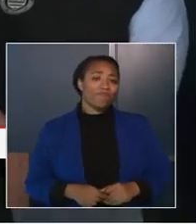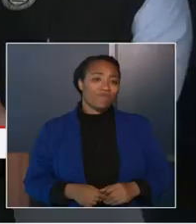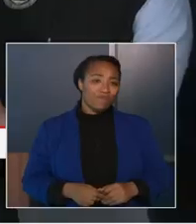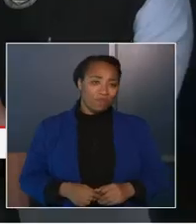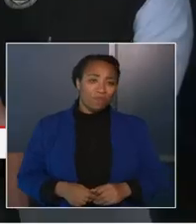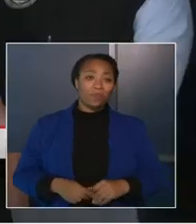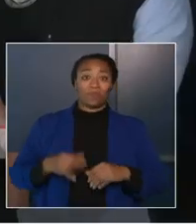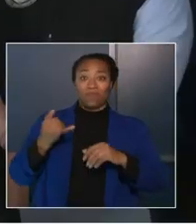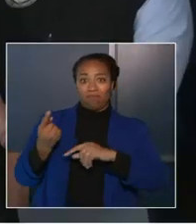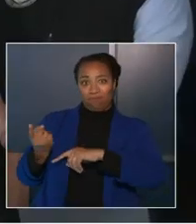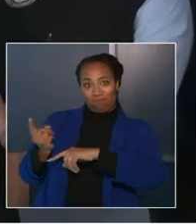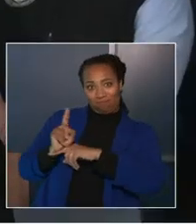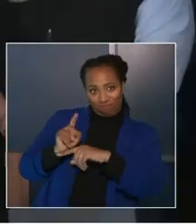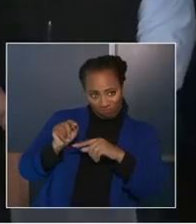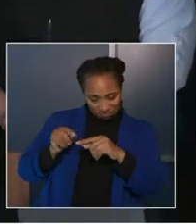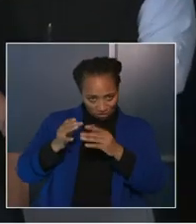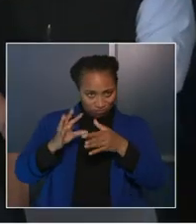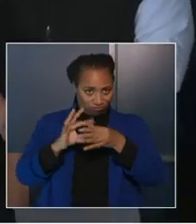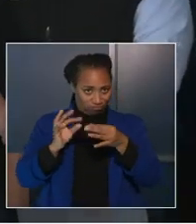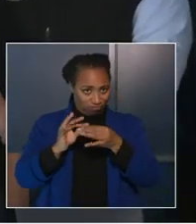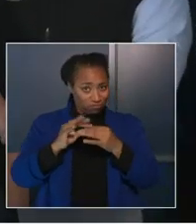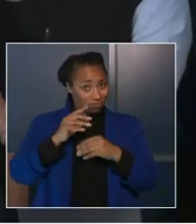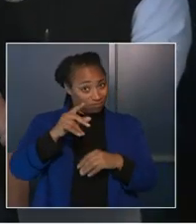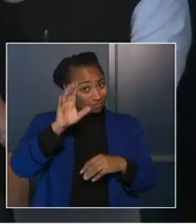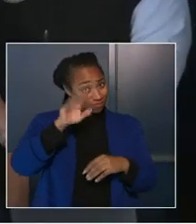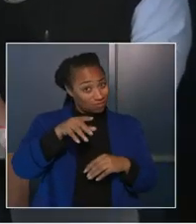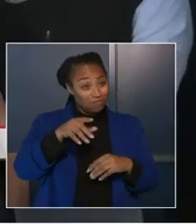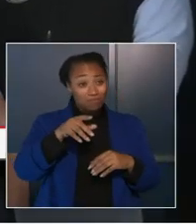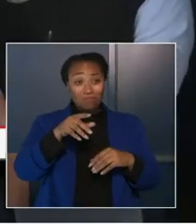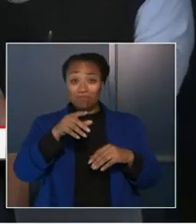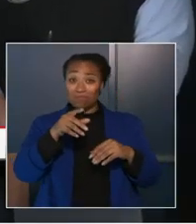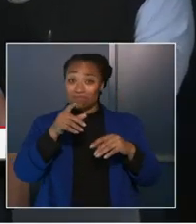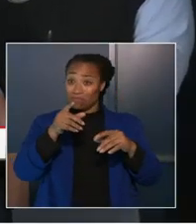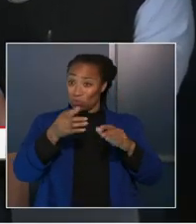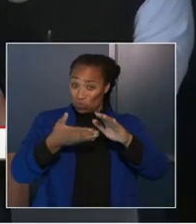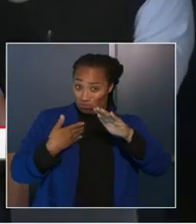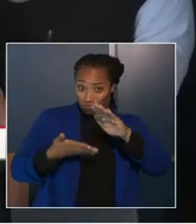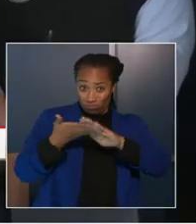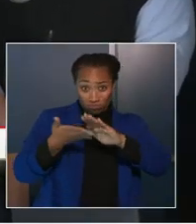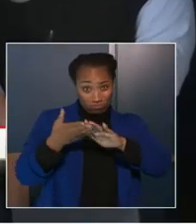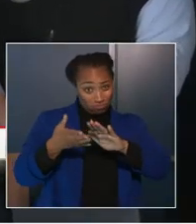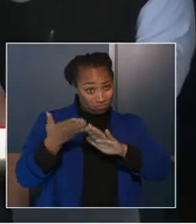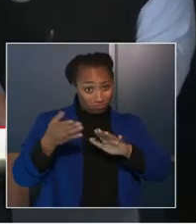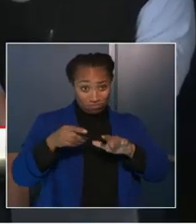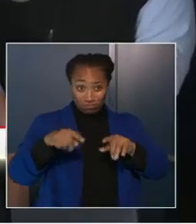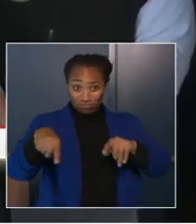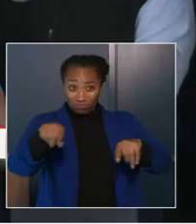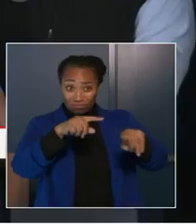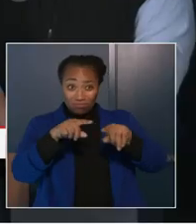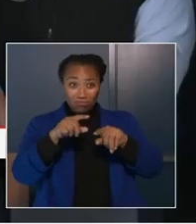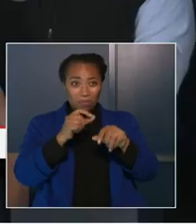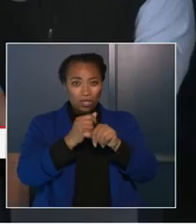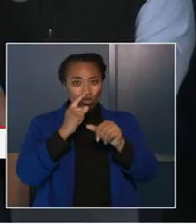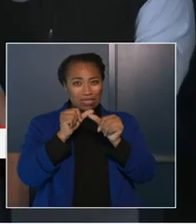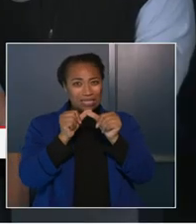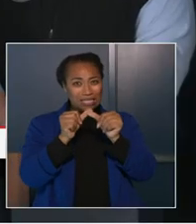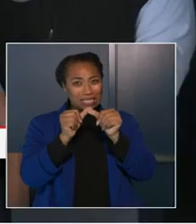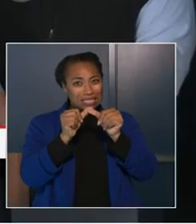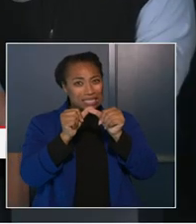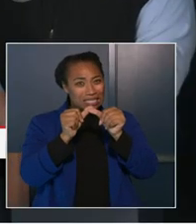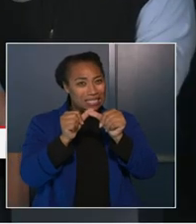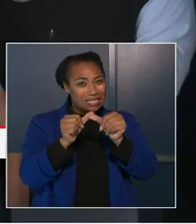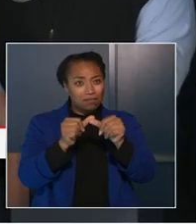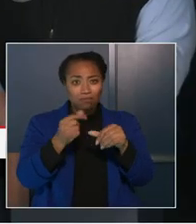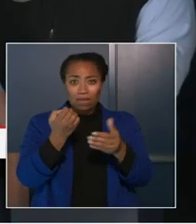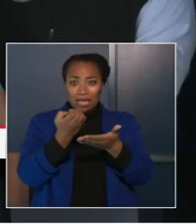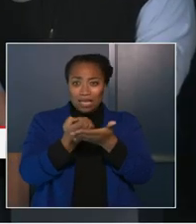noon today. We will have more than 200 pieces of equipment during this operational period, concentrating on the residential areas as that